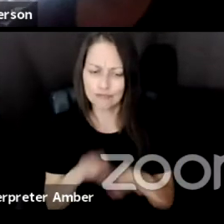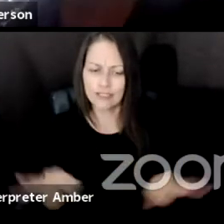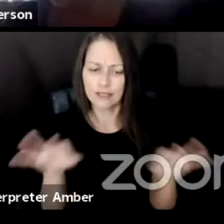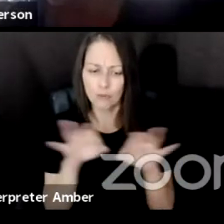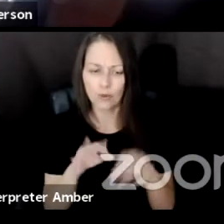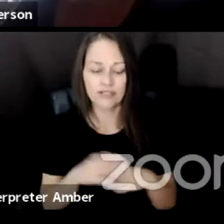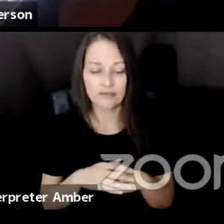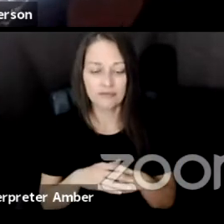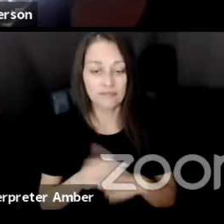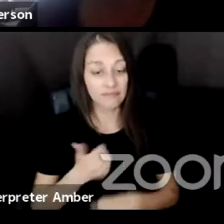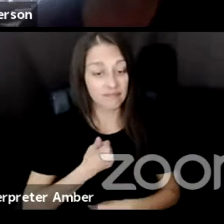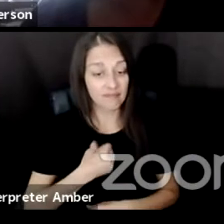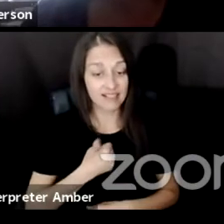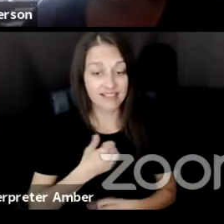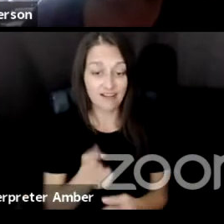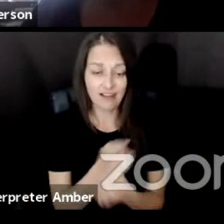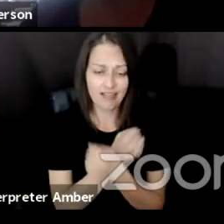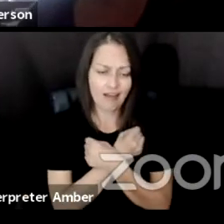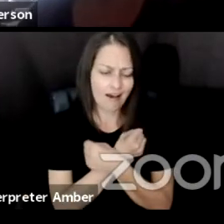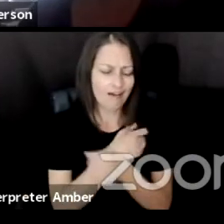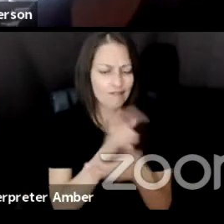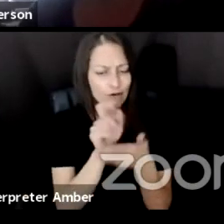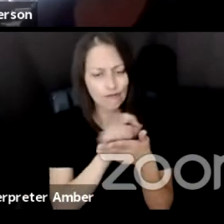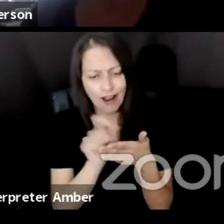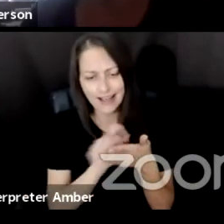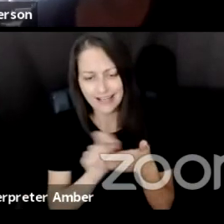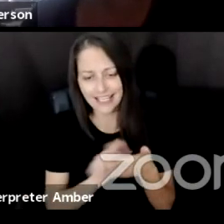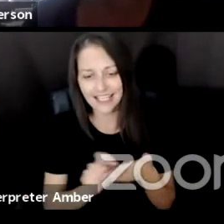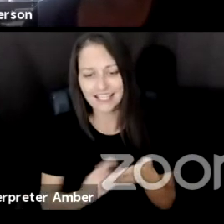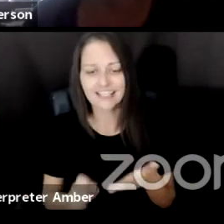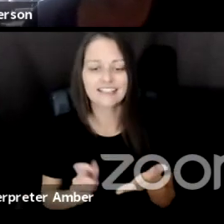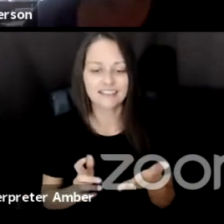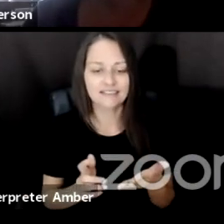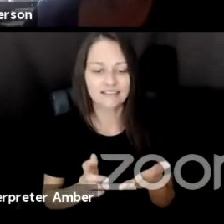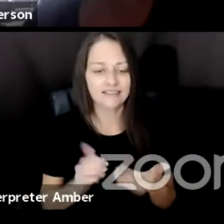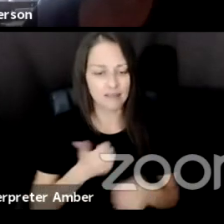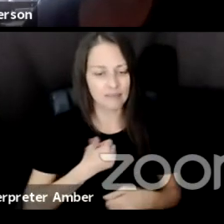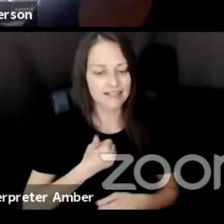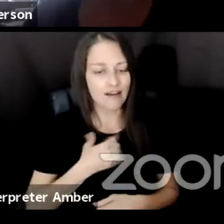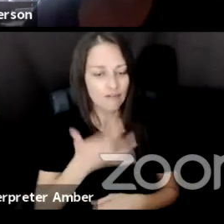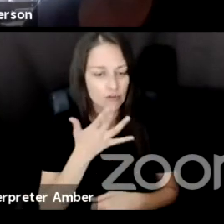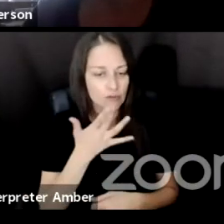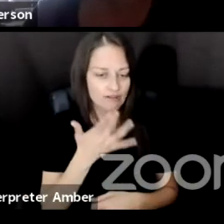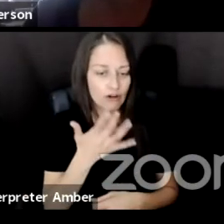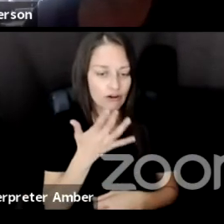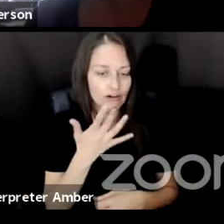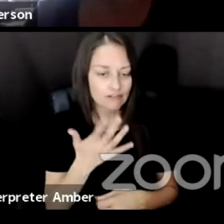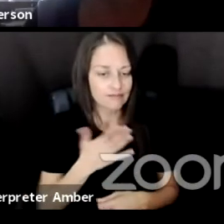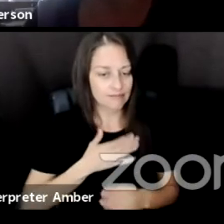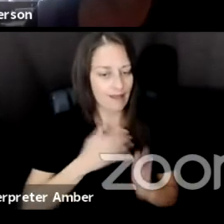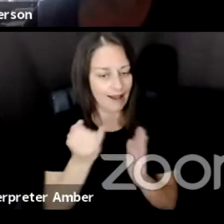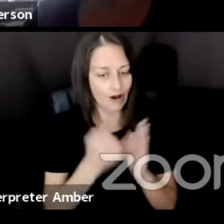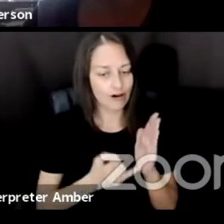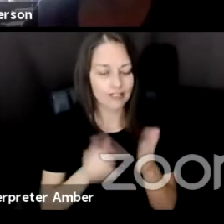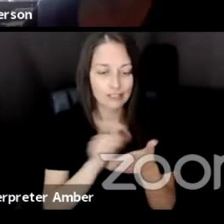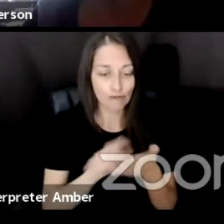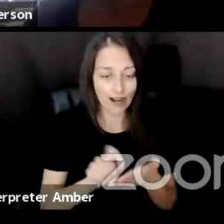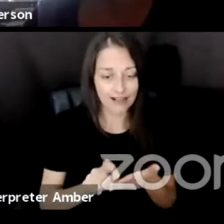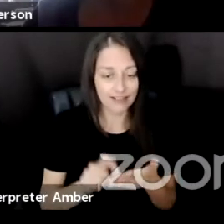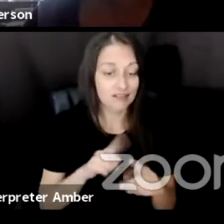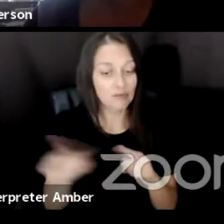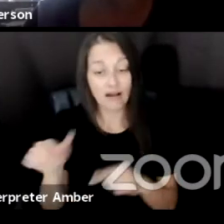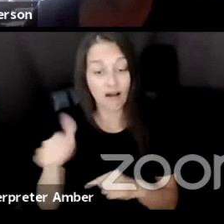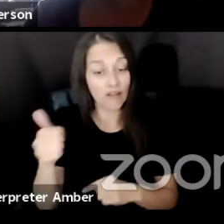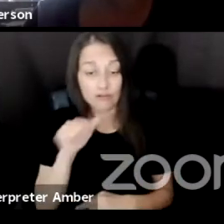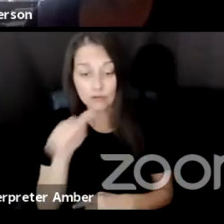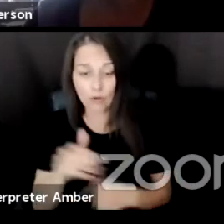really love just the writing and things like that, and that's what I prefer to view my art as, I know a lot of other people don't. And so moving to that to